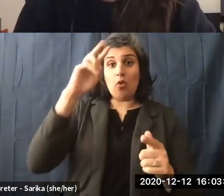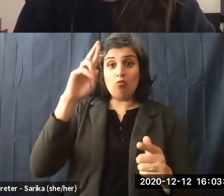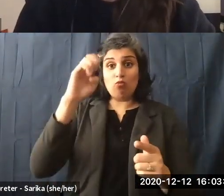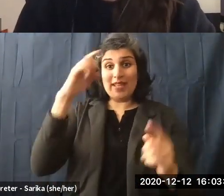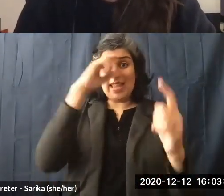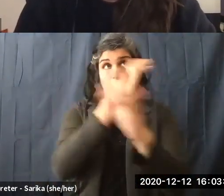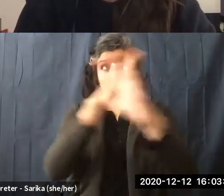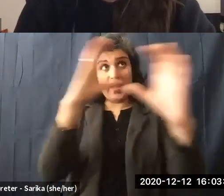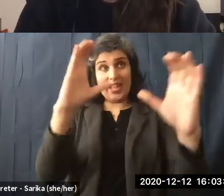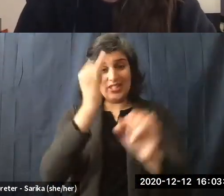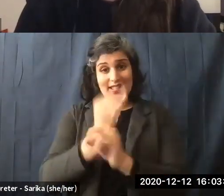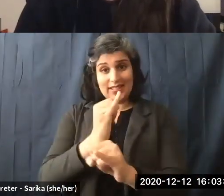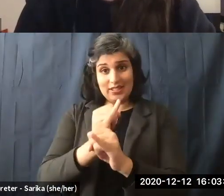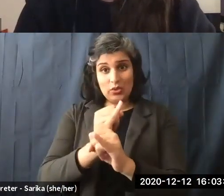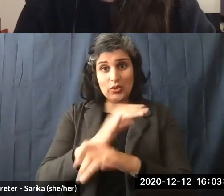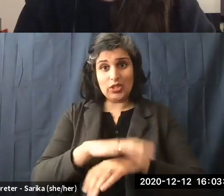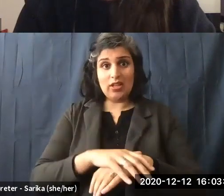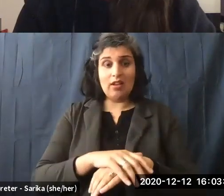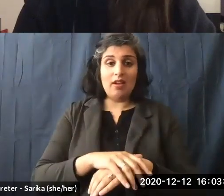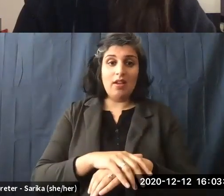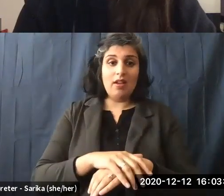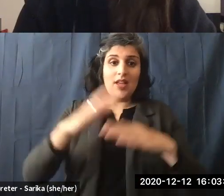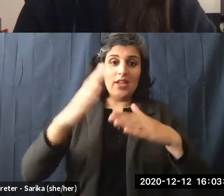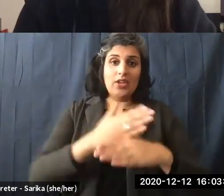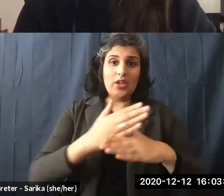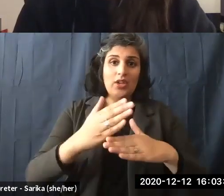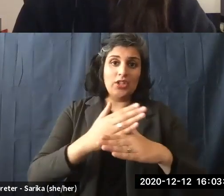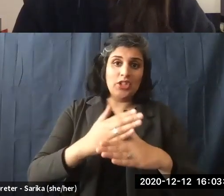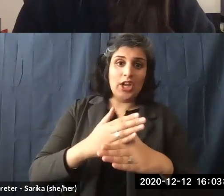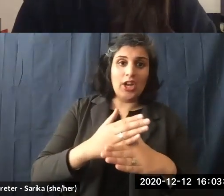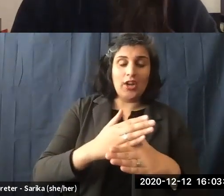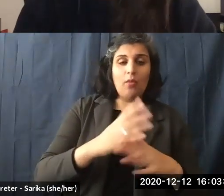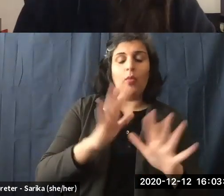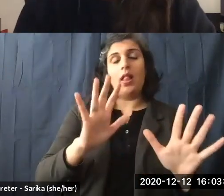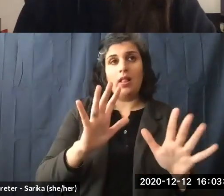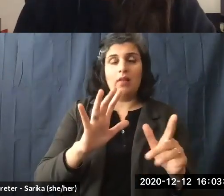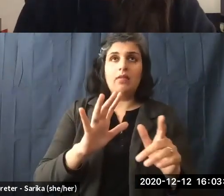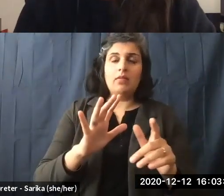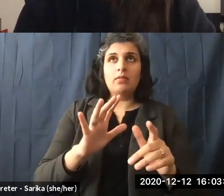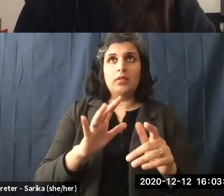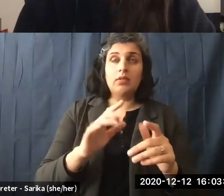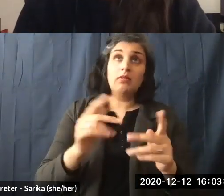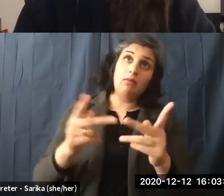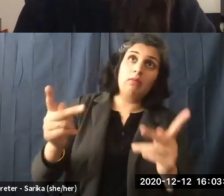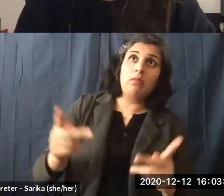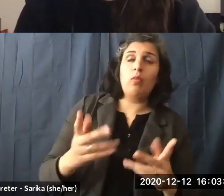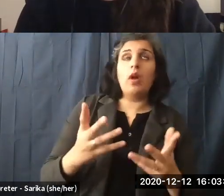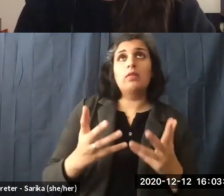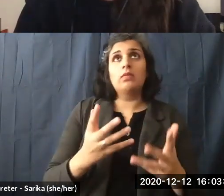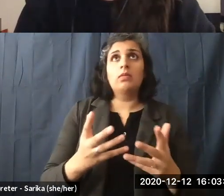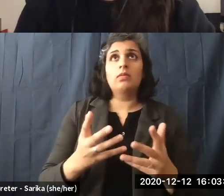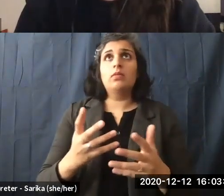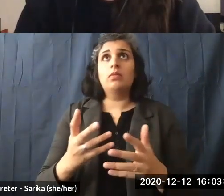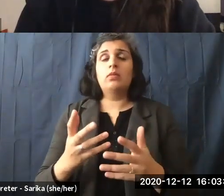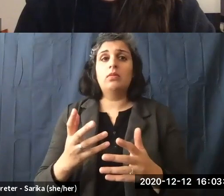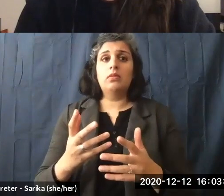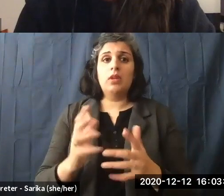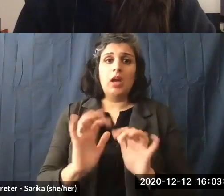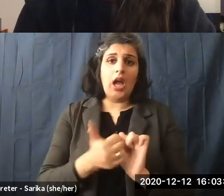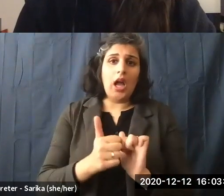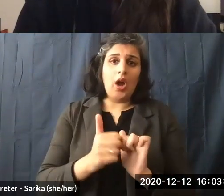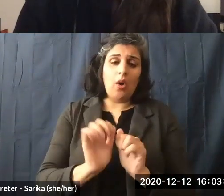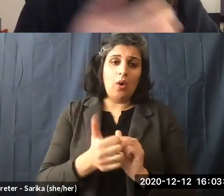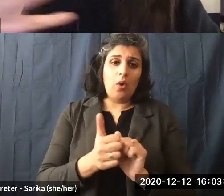I think like re-imagining shared a place, not yeah. Re-imagining how, how,